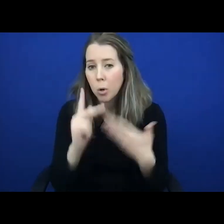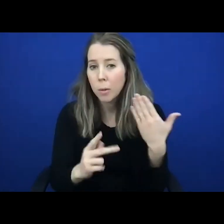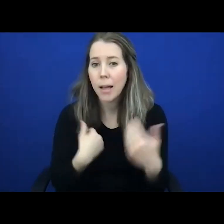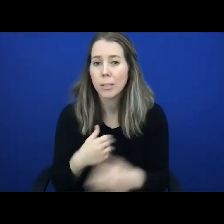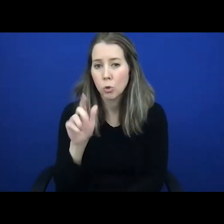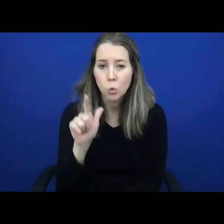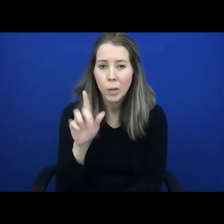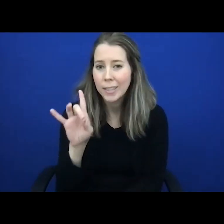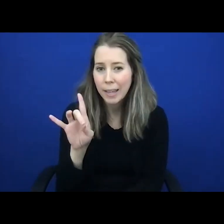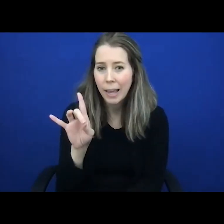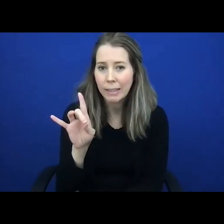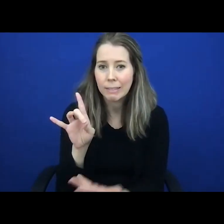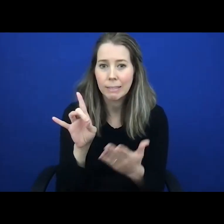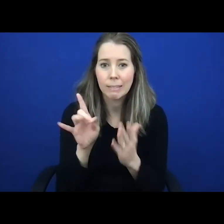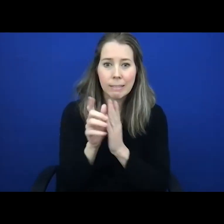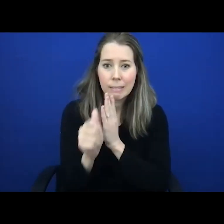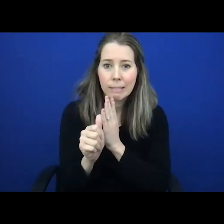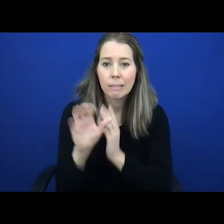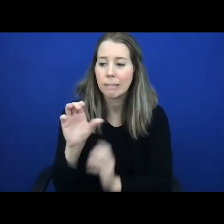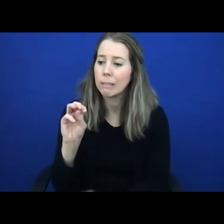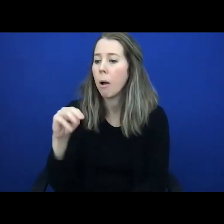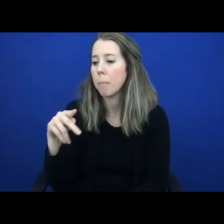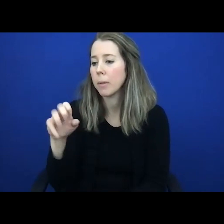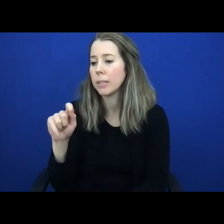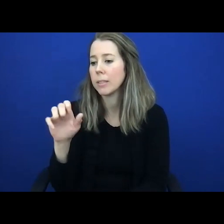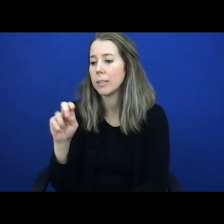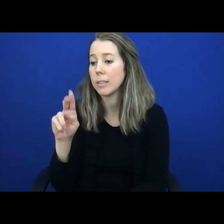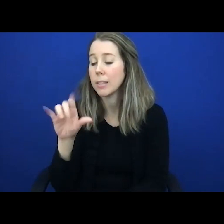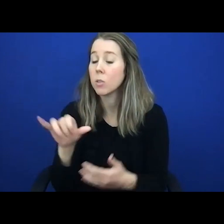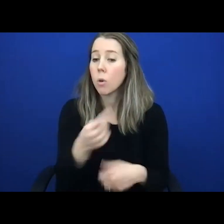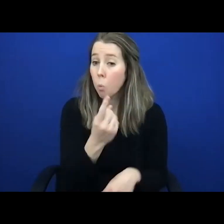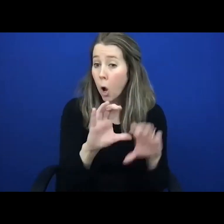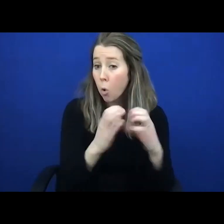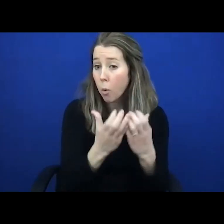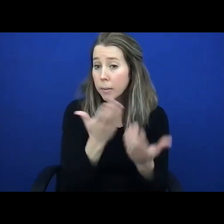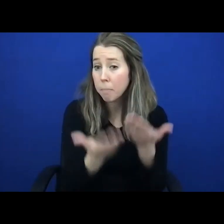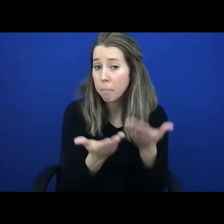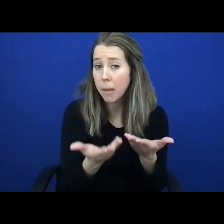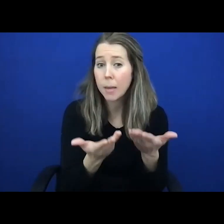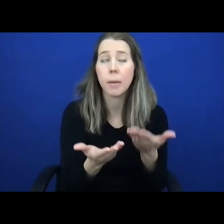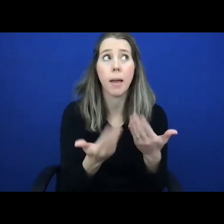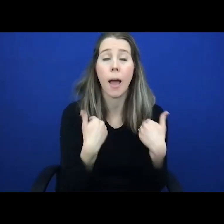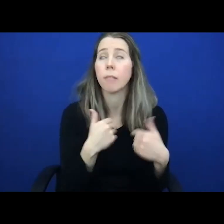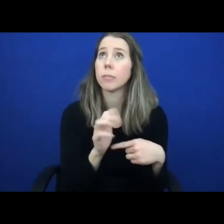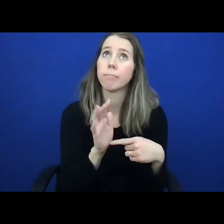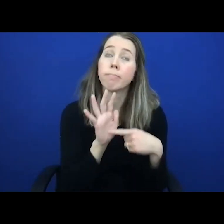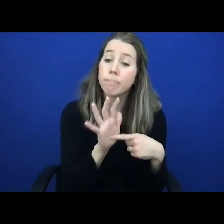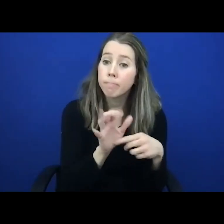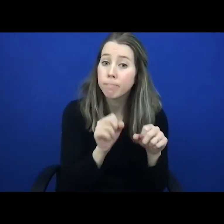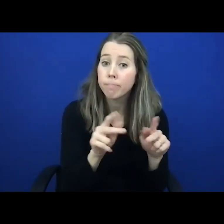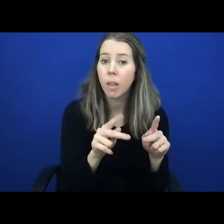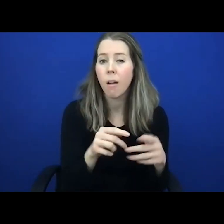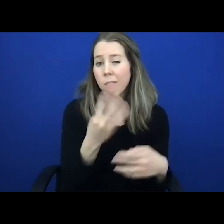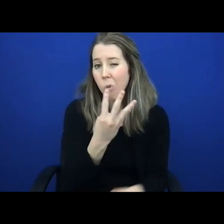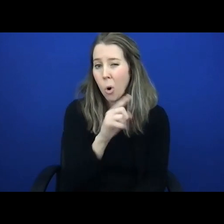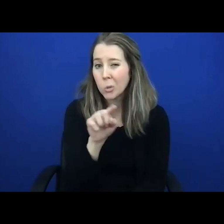competencies. Well, then in any one course, we may have demonstration opportunities of 4 to 6